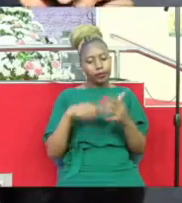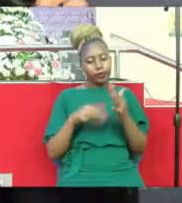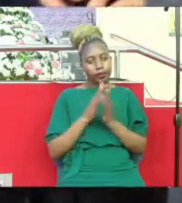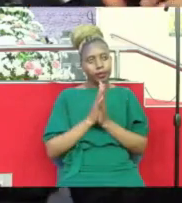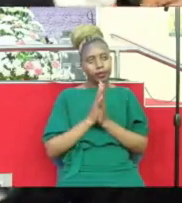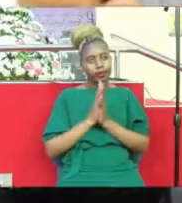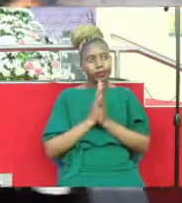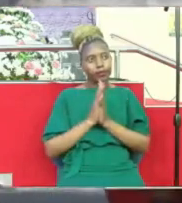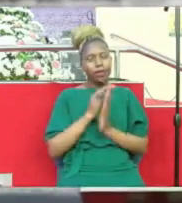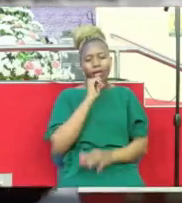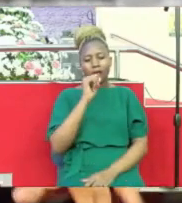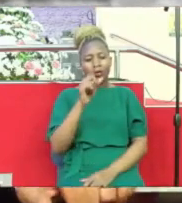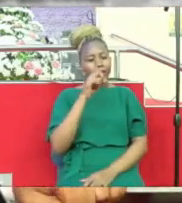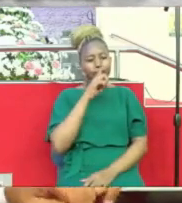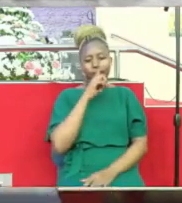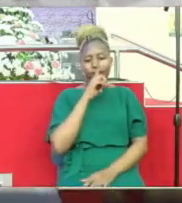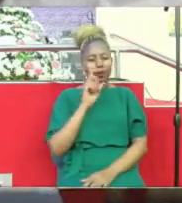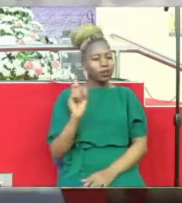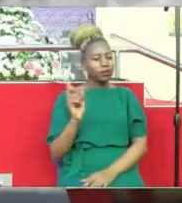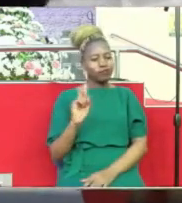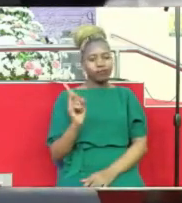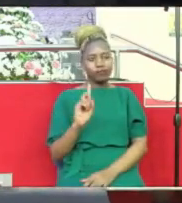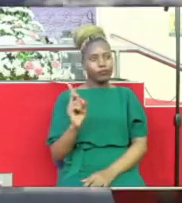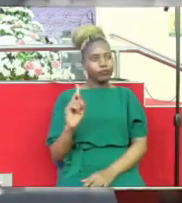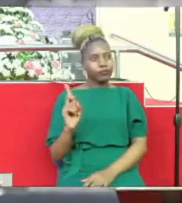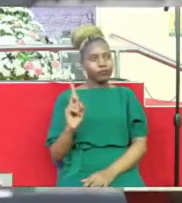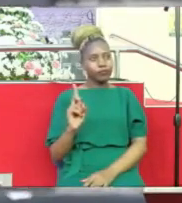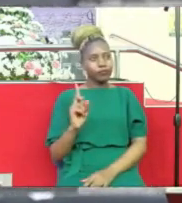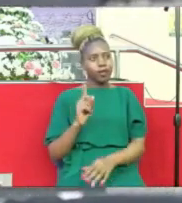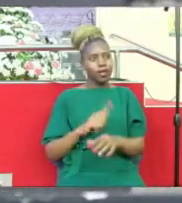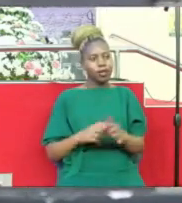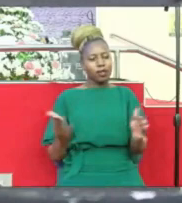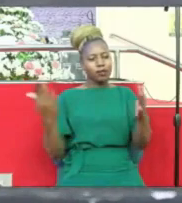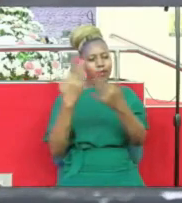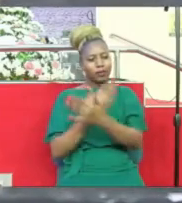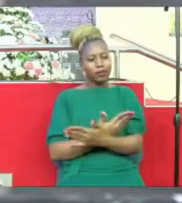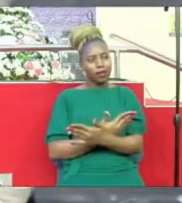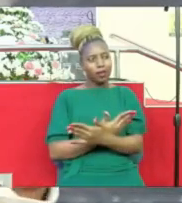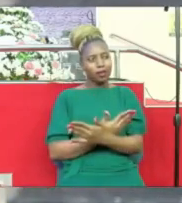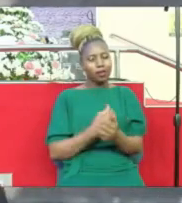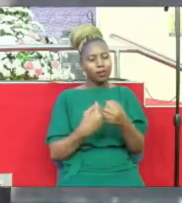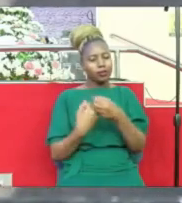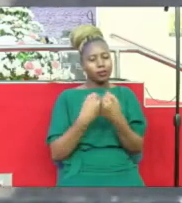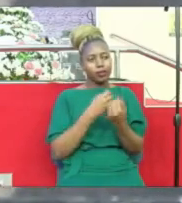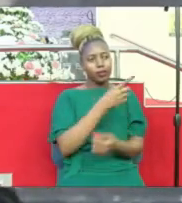don't keep quiet. When darkness tries to overcome you,